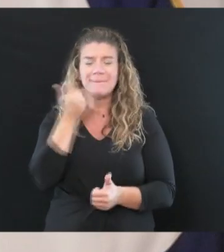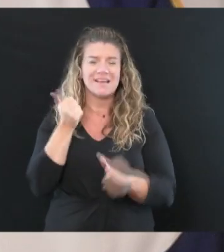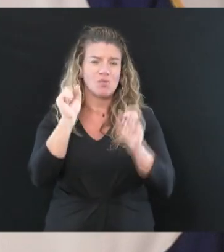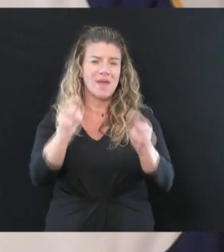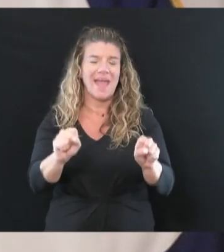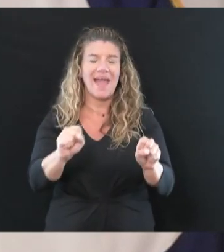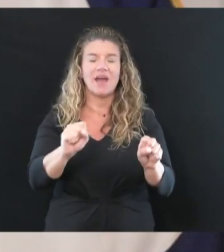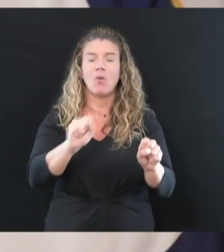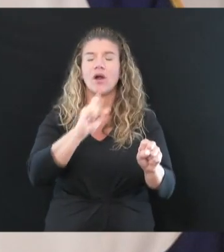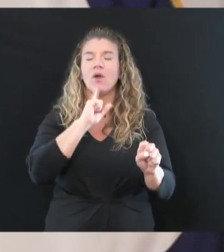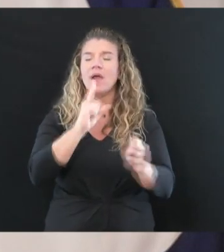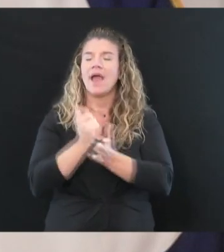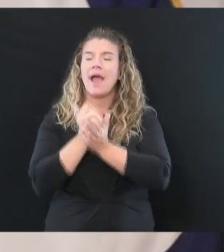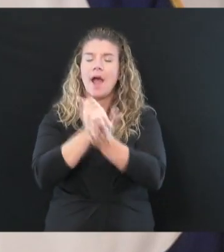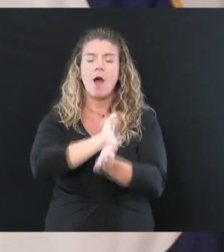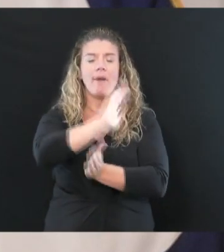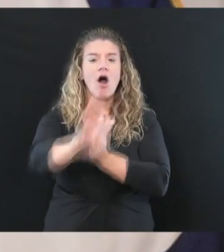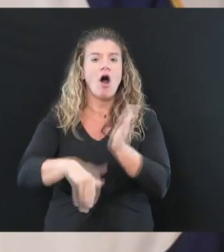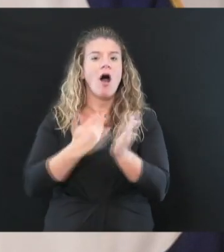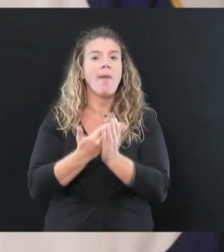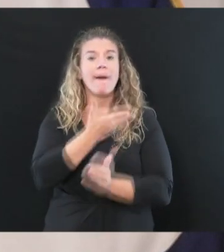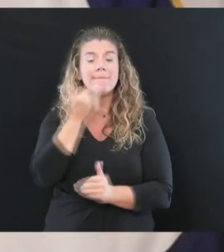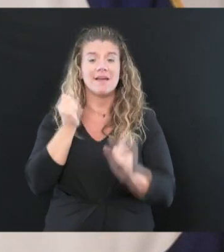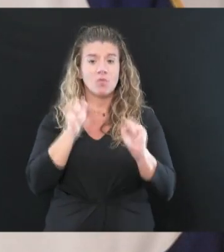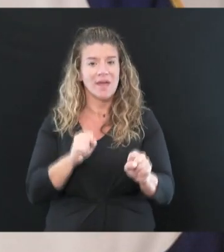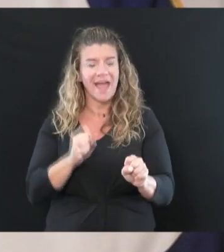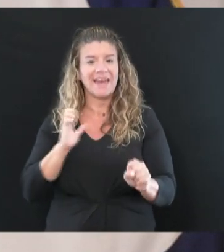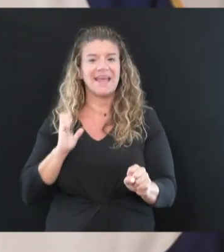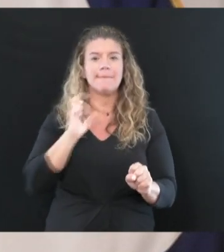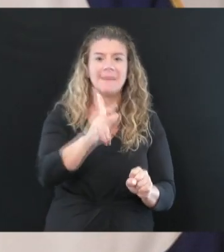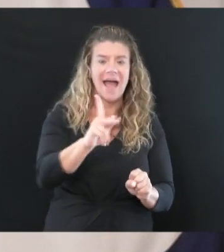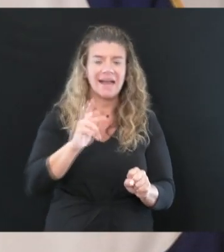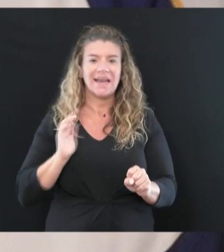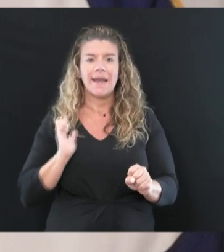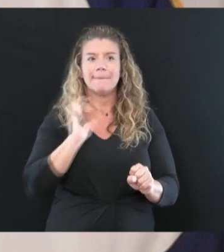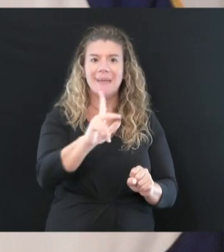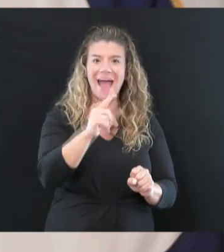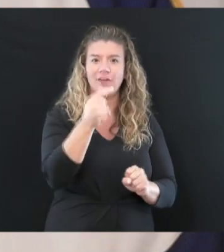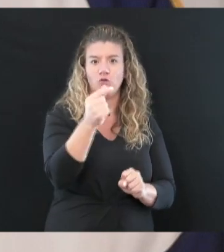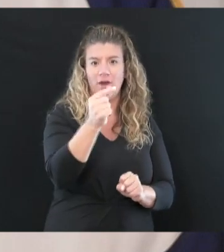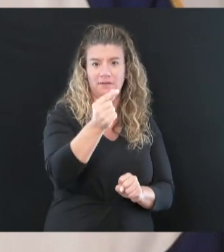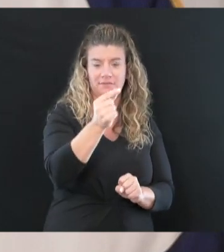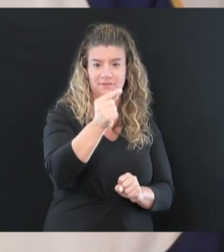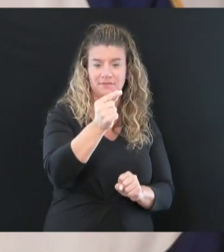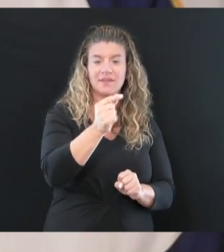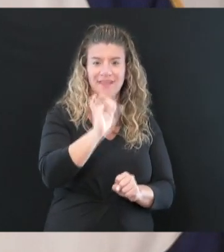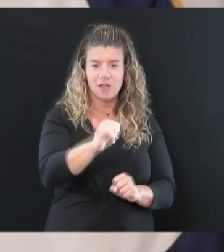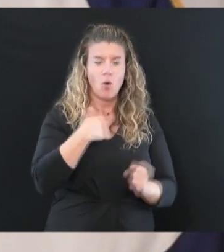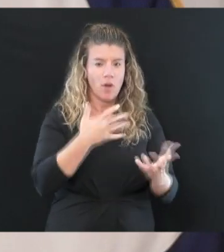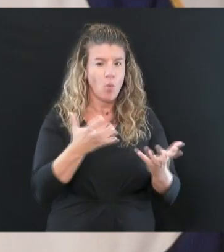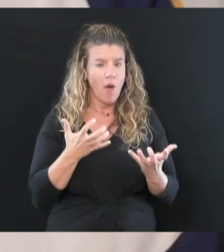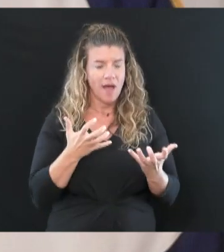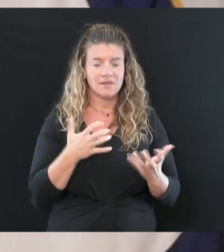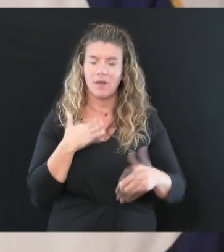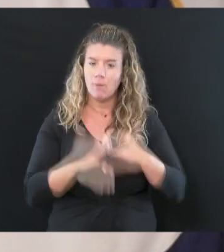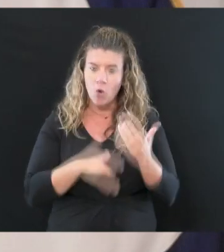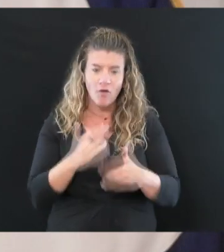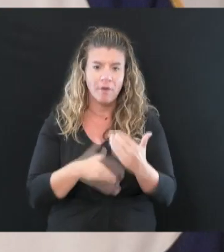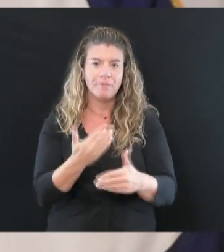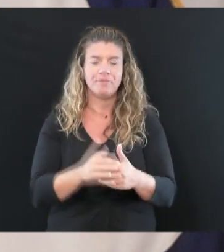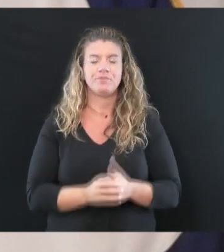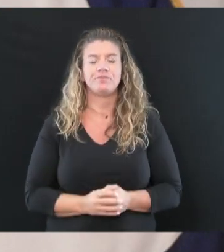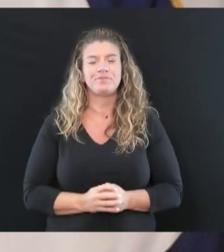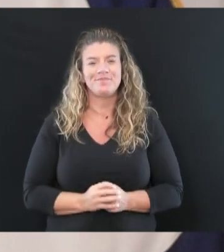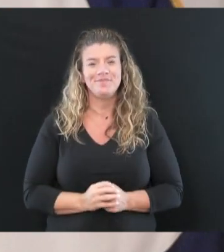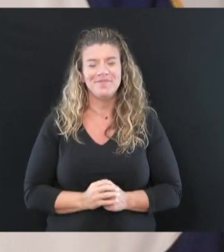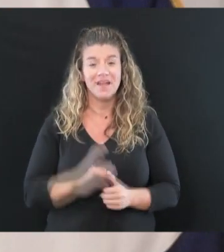way we possibly can to see that we get you back and get you back in the green, and we move right along there. The only last